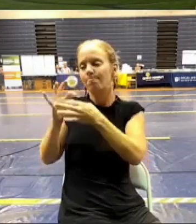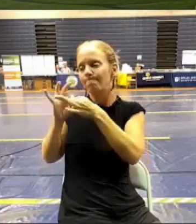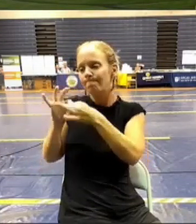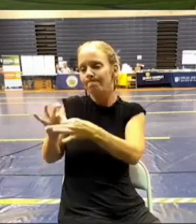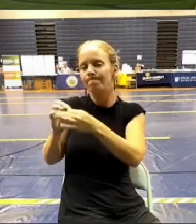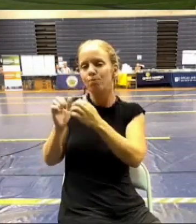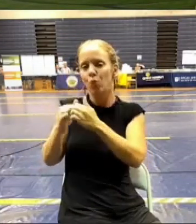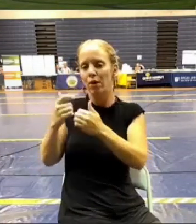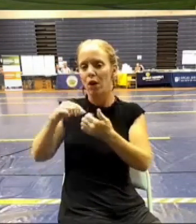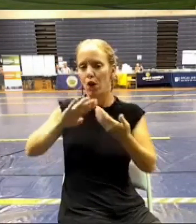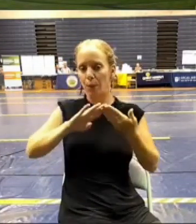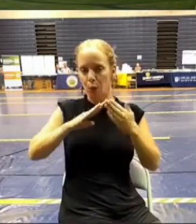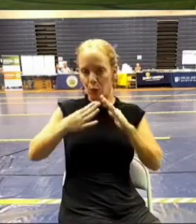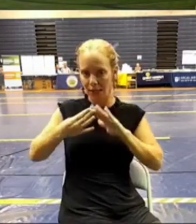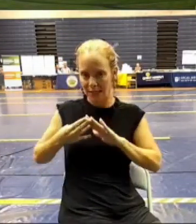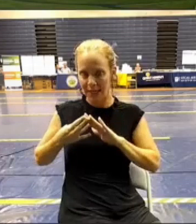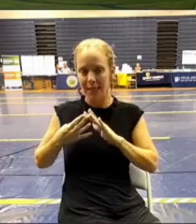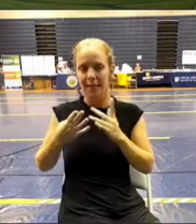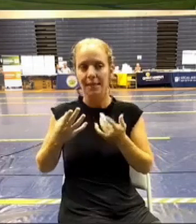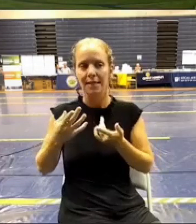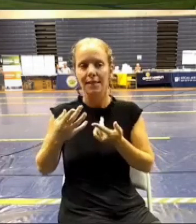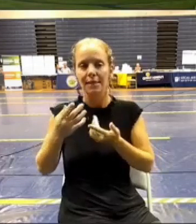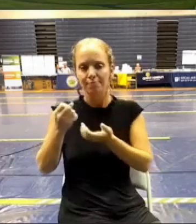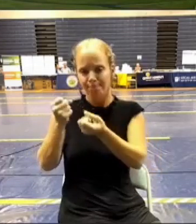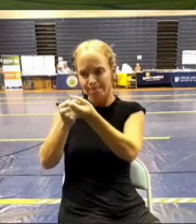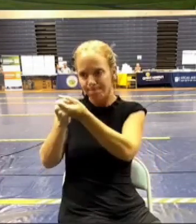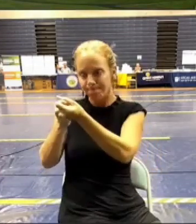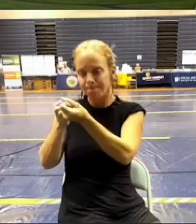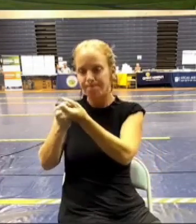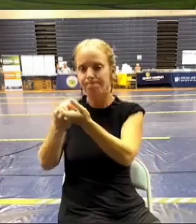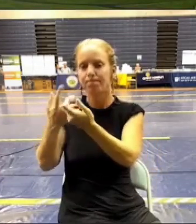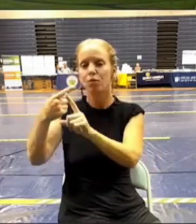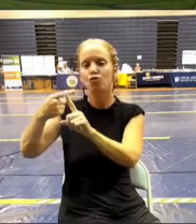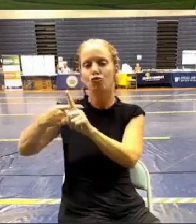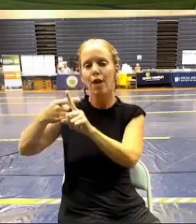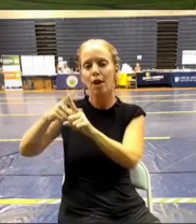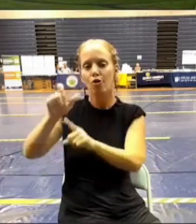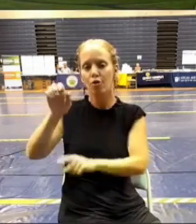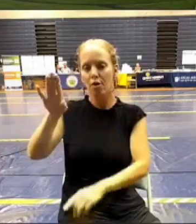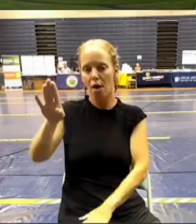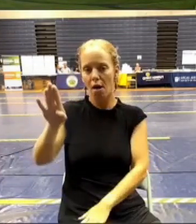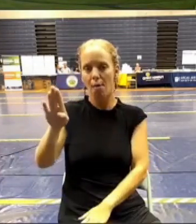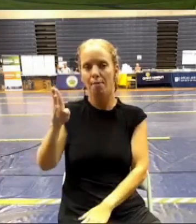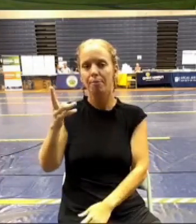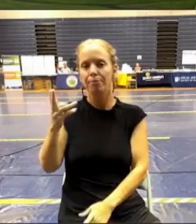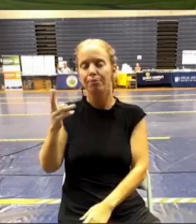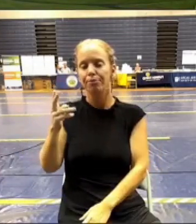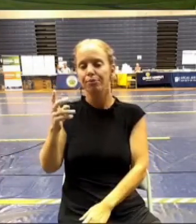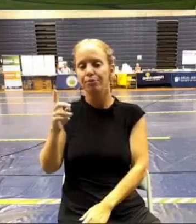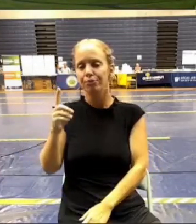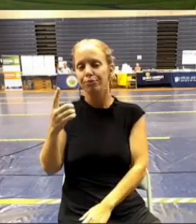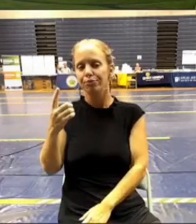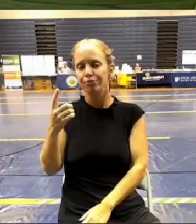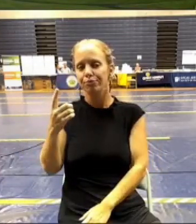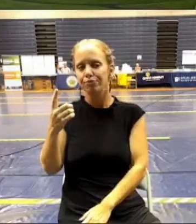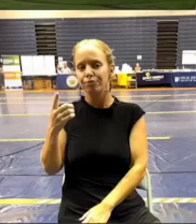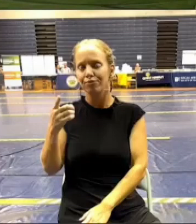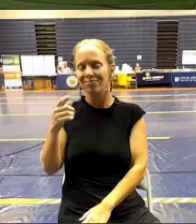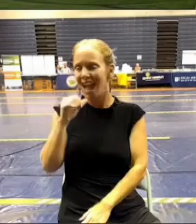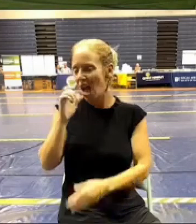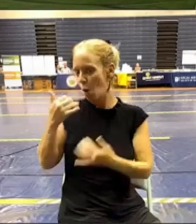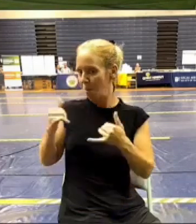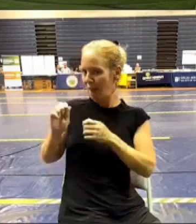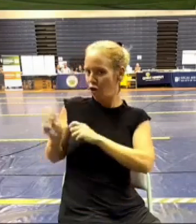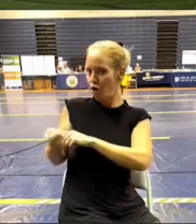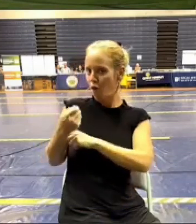300 to 400 people. They gave rental clubs to locals when they reopened one of their courses a month after the fire. They have lowered, I don't play golf, but